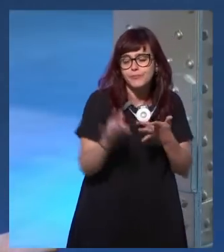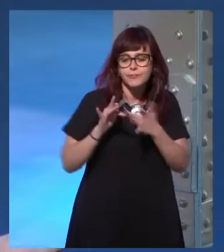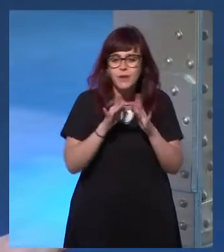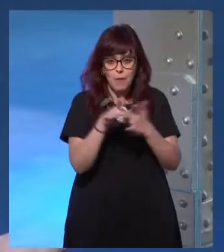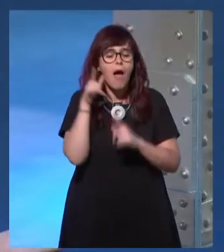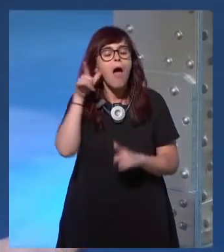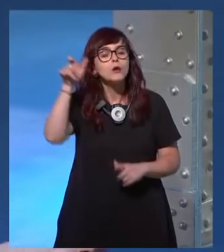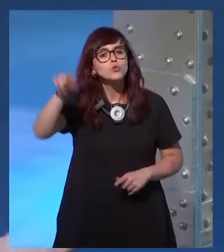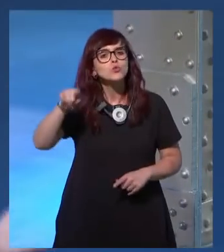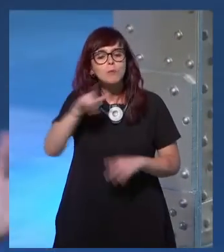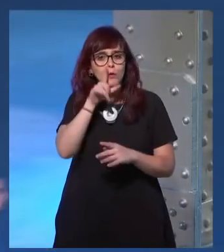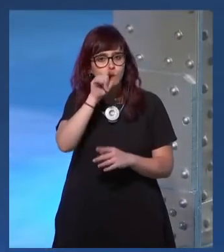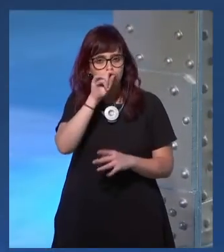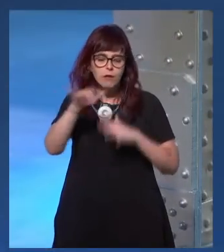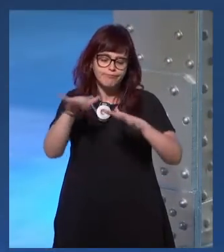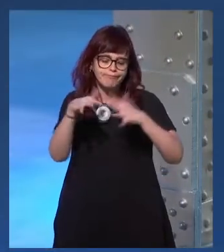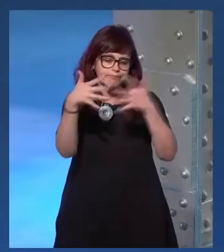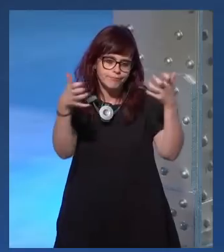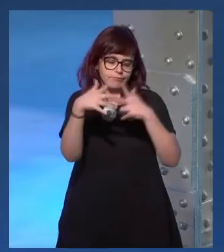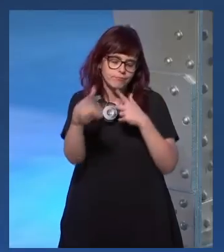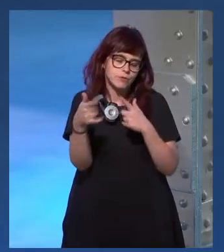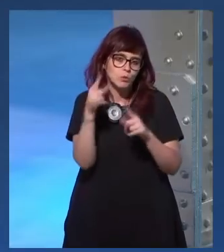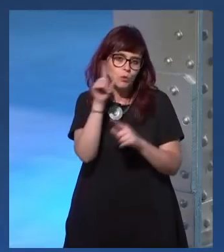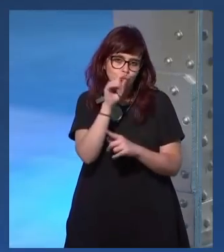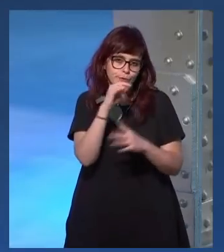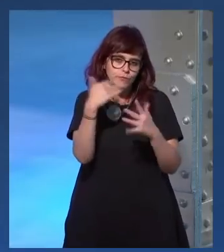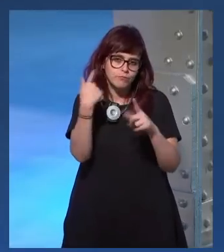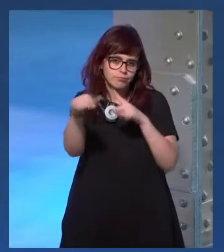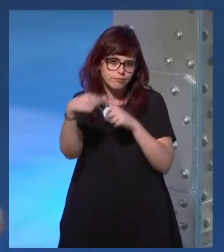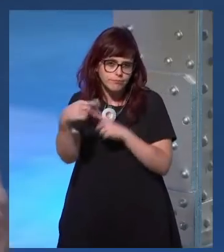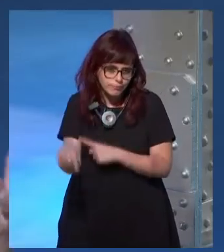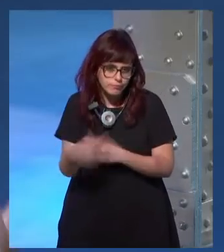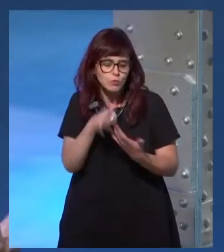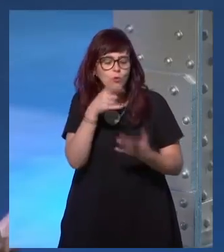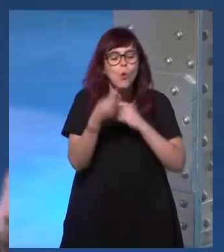that, because you're very active in Twitter, and